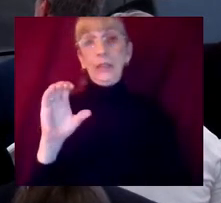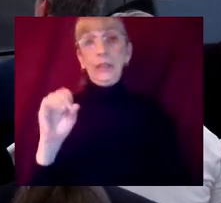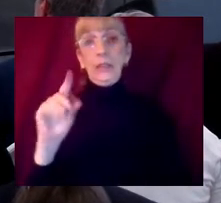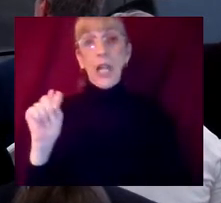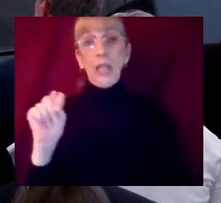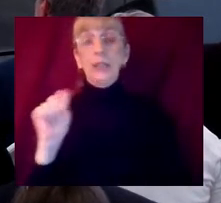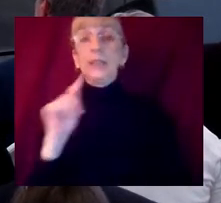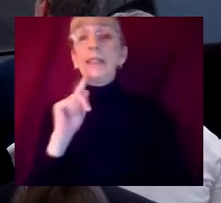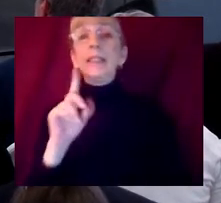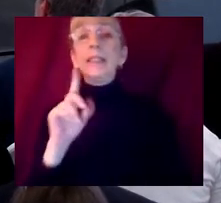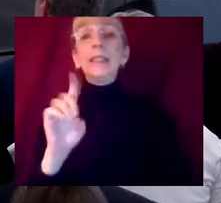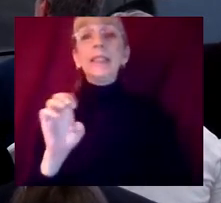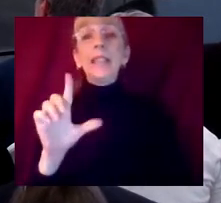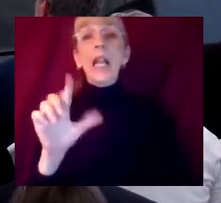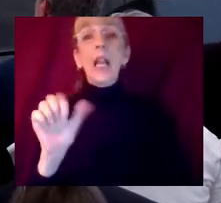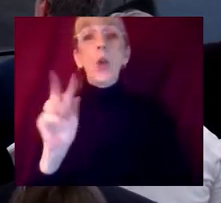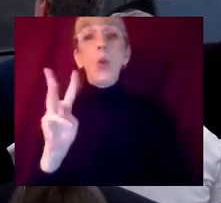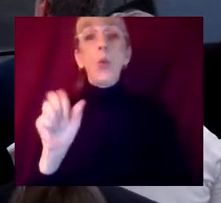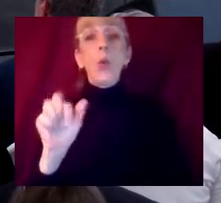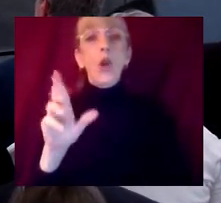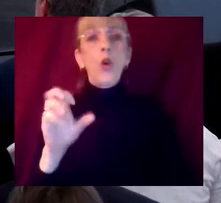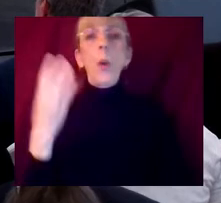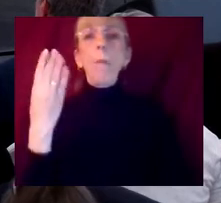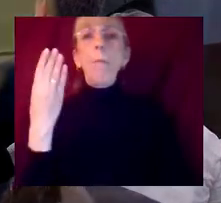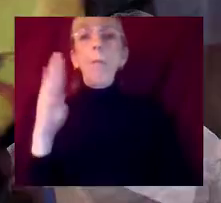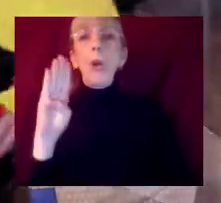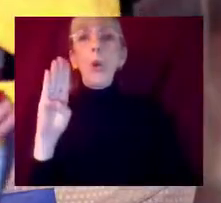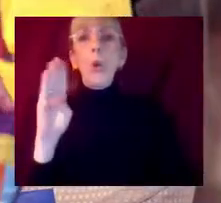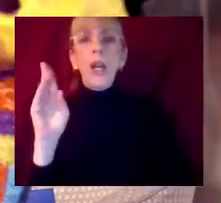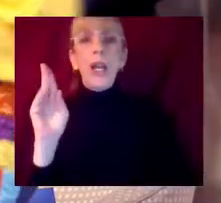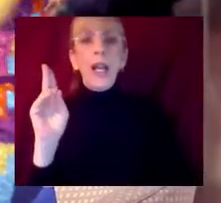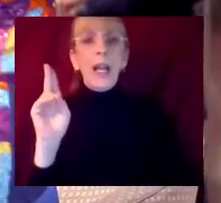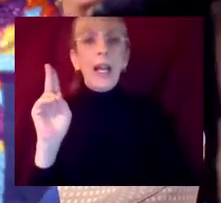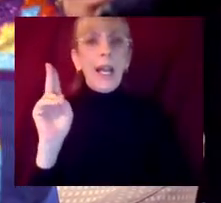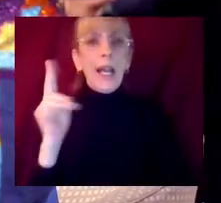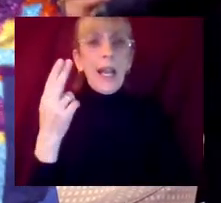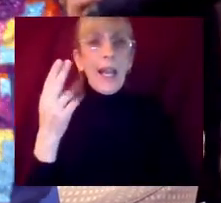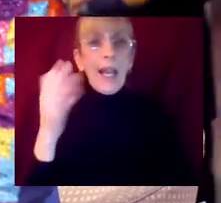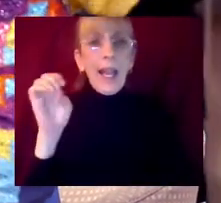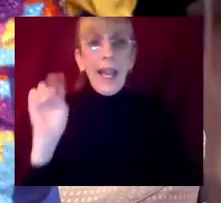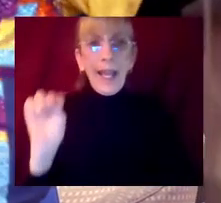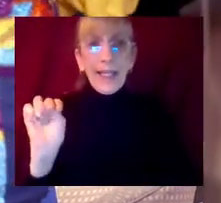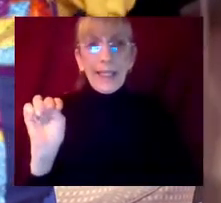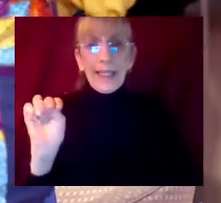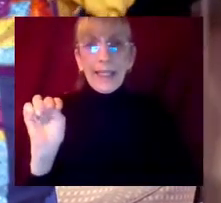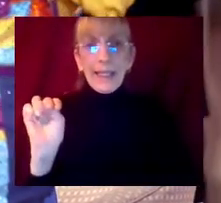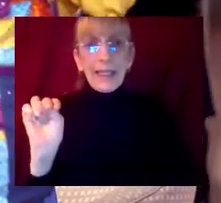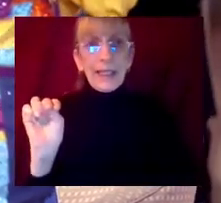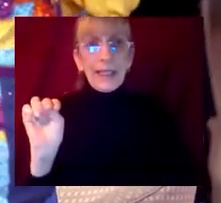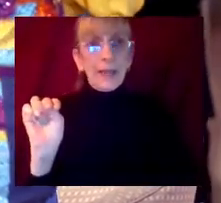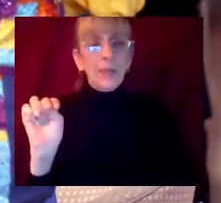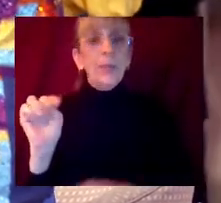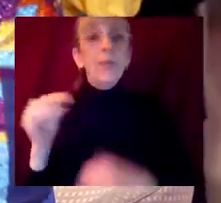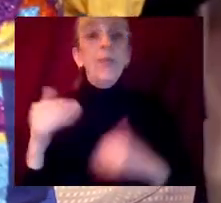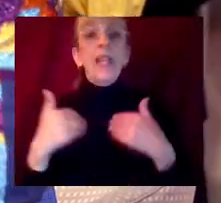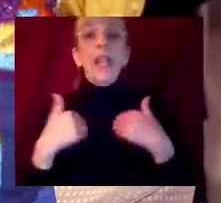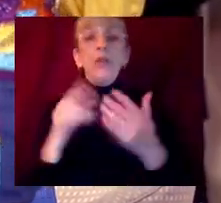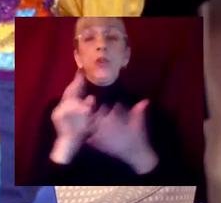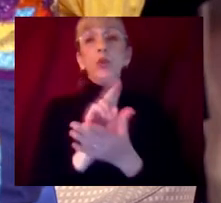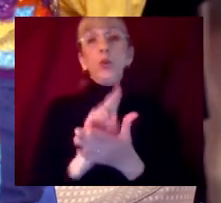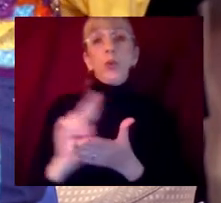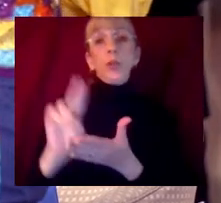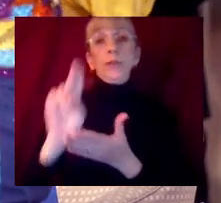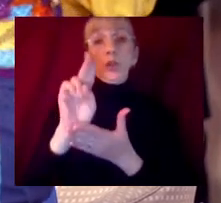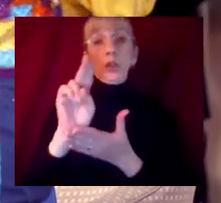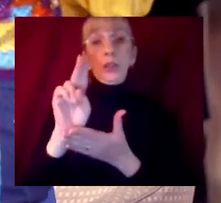Okay. It's a Blue Hen. Blue Hen. We have one of our university mascots is